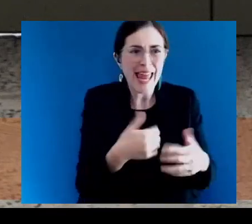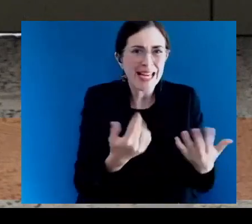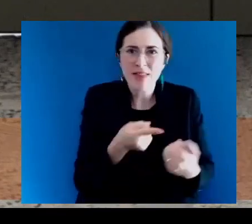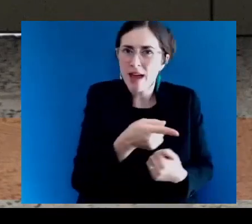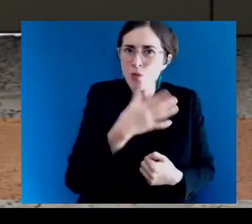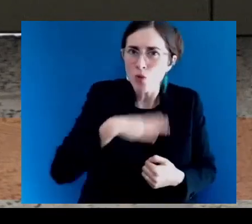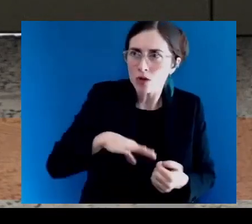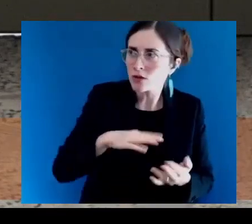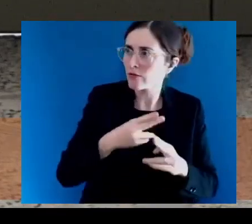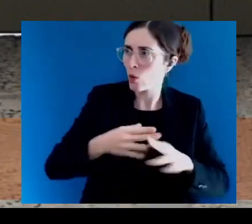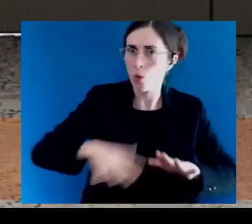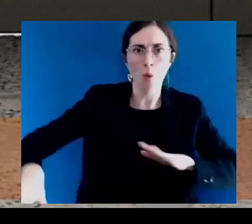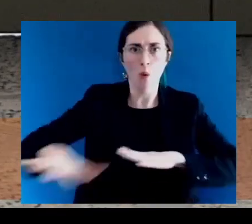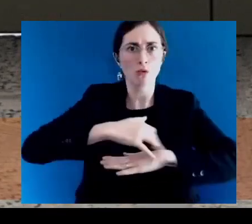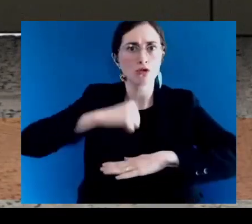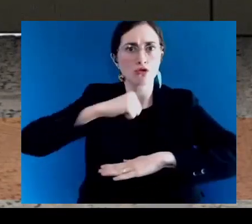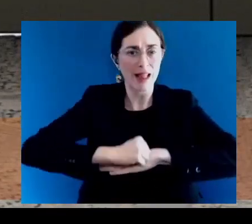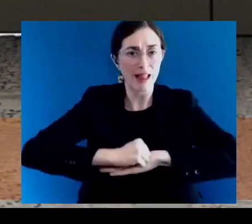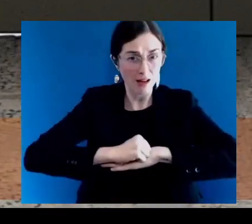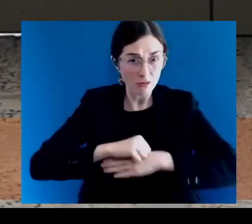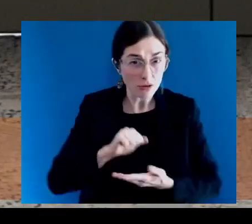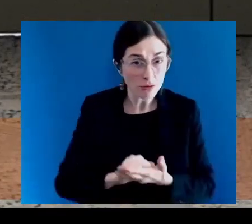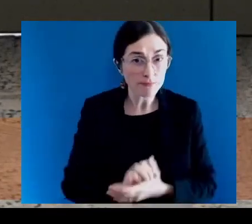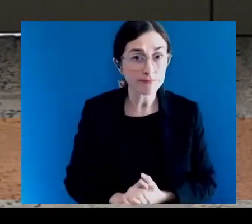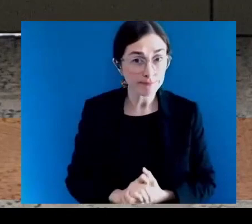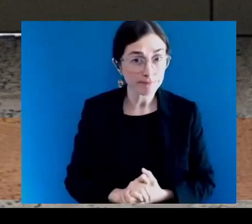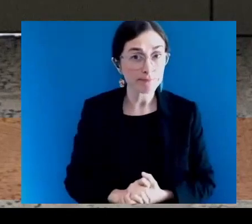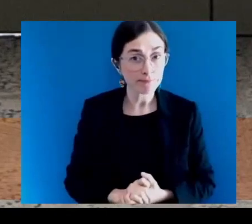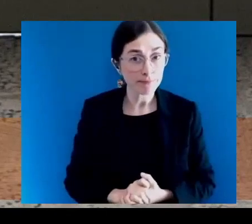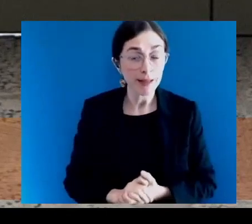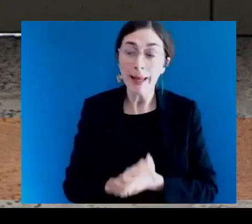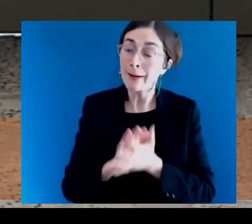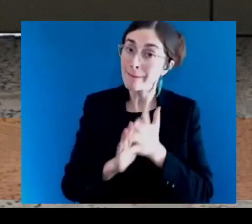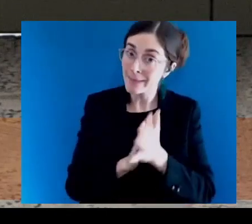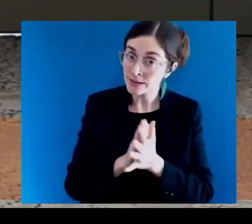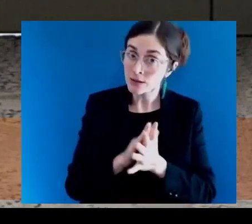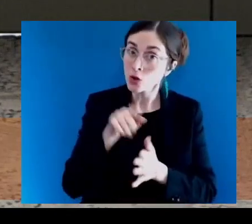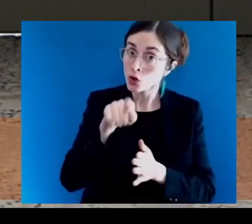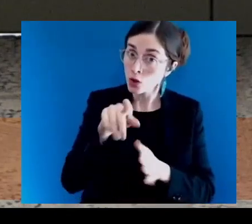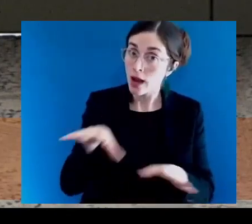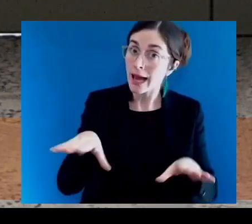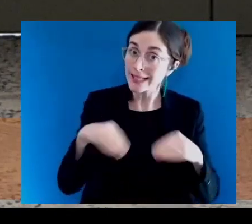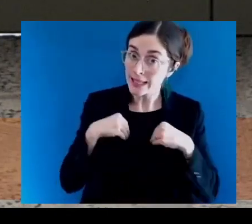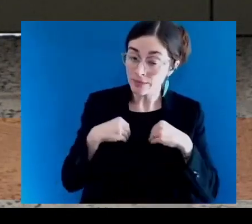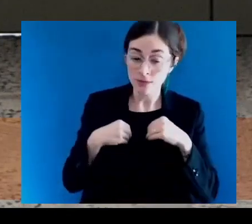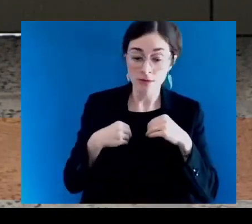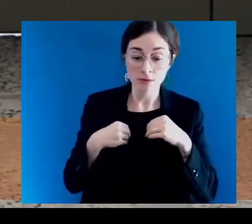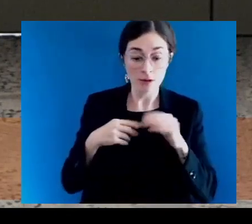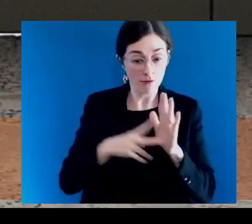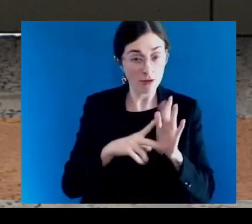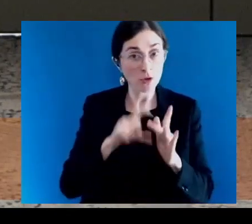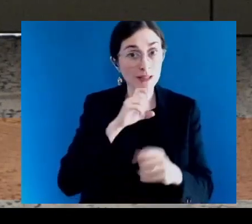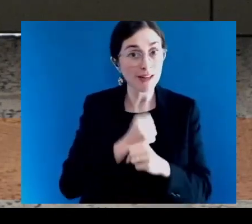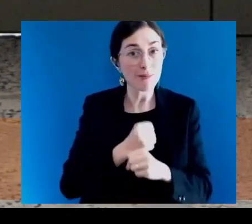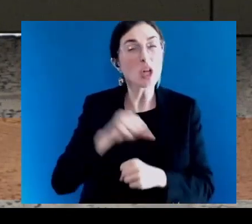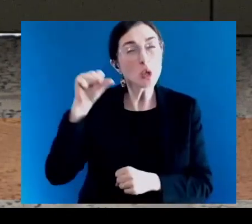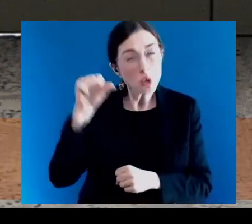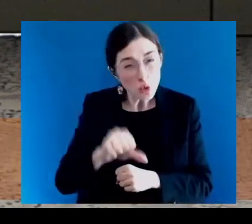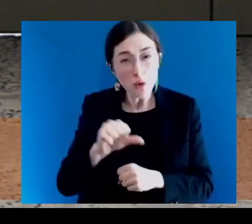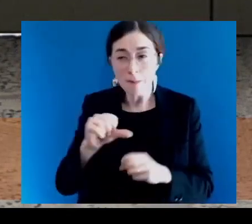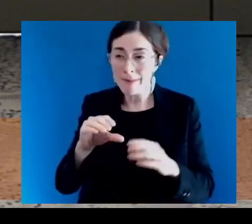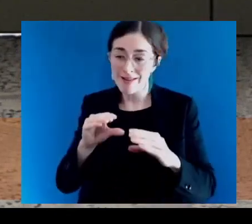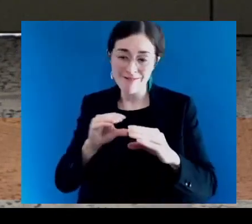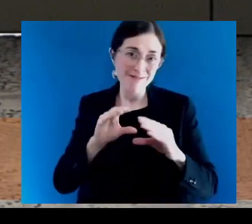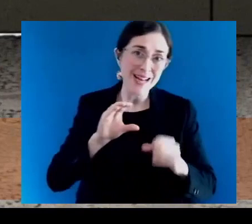country. So I take it you would accept, Minister, that the Victorian government should be funding programs to